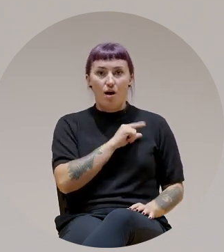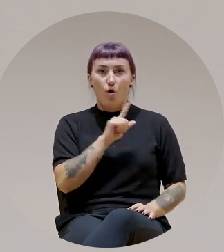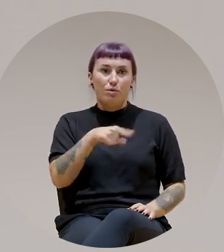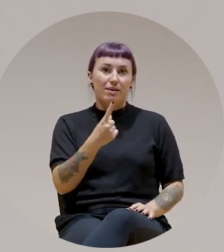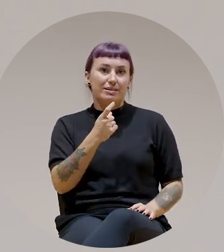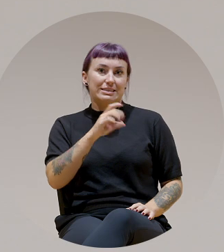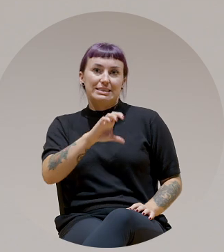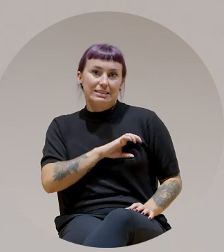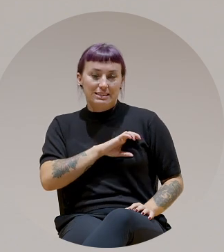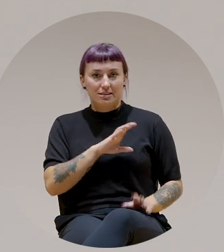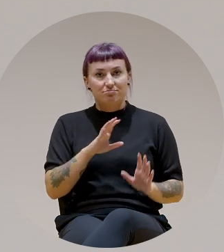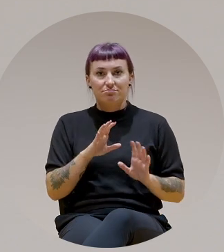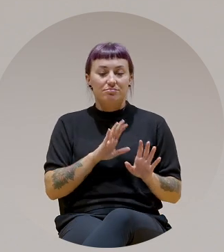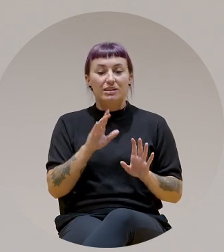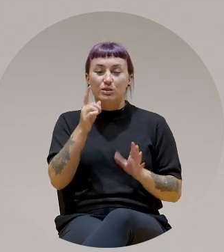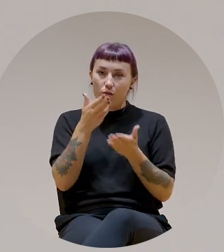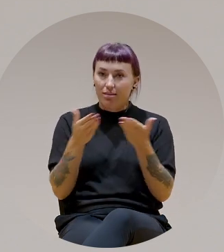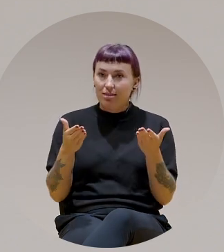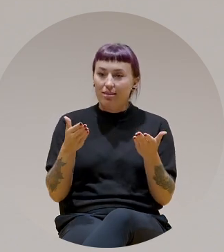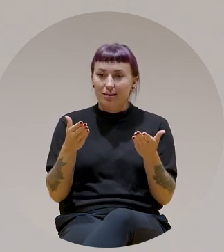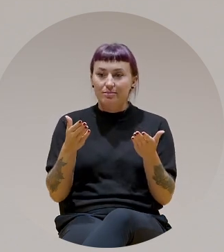citizen. And that's actually one thing that we're